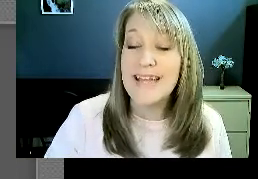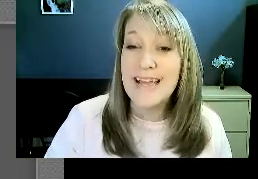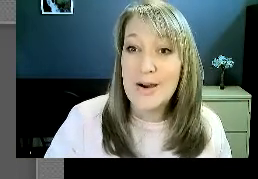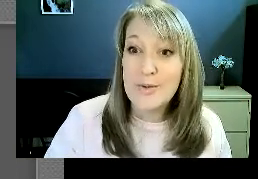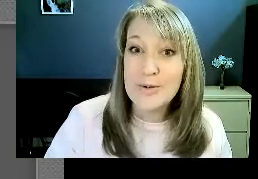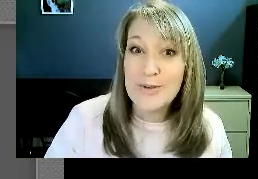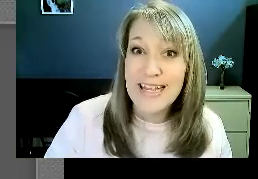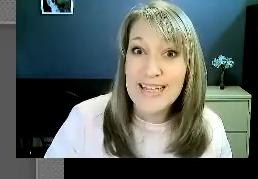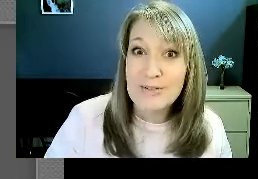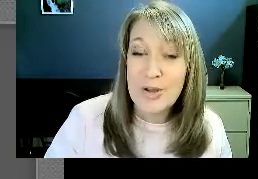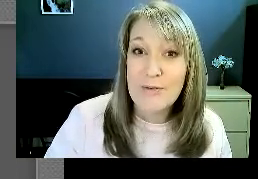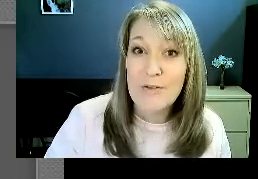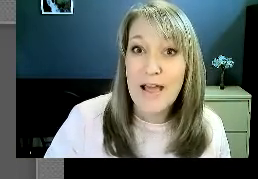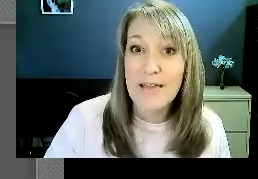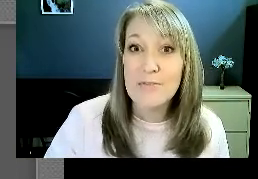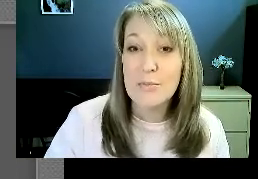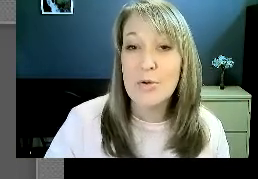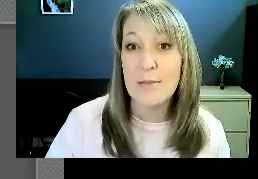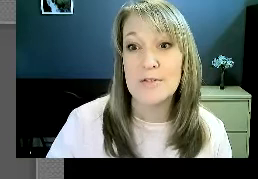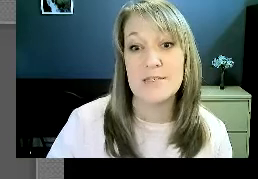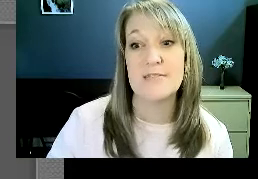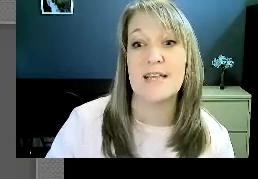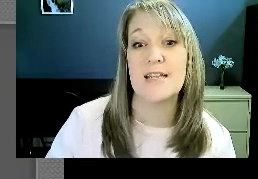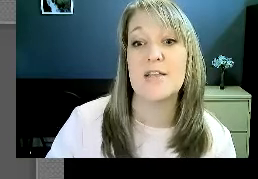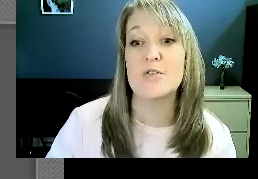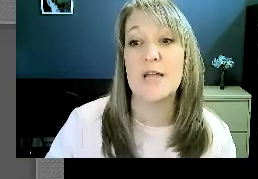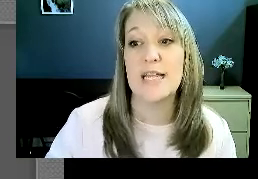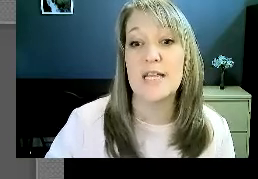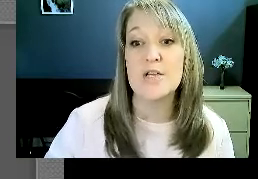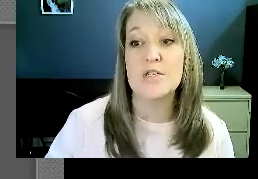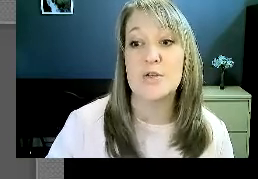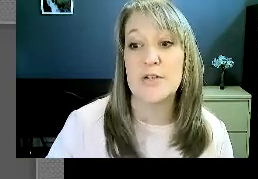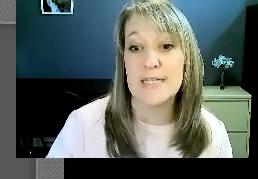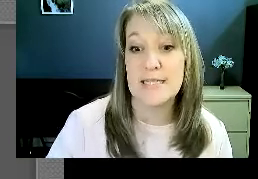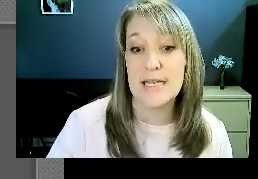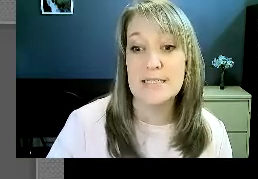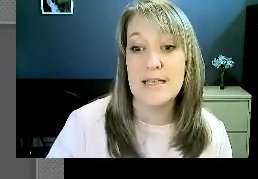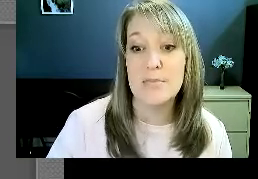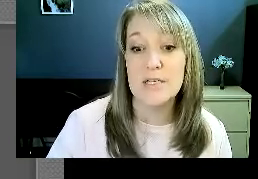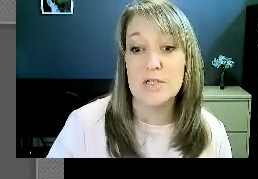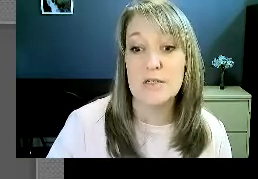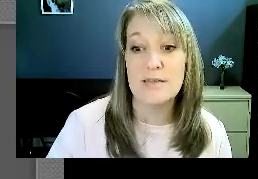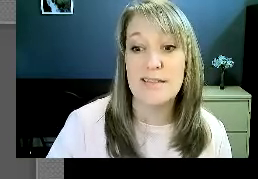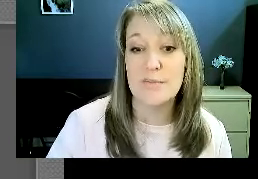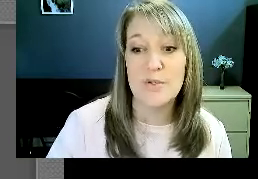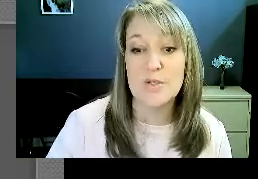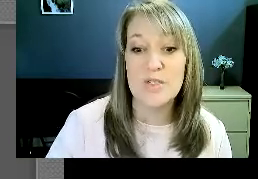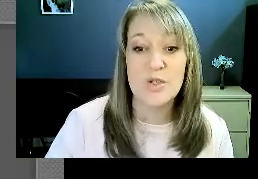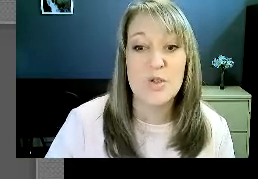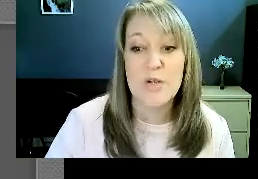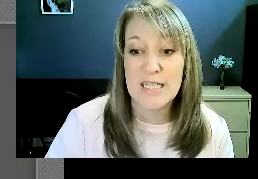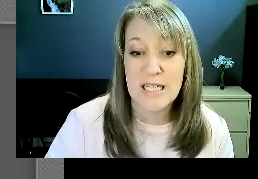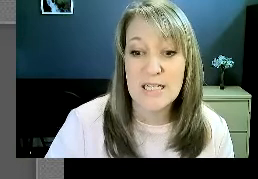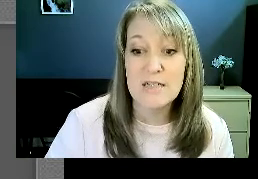So now you're ready. You know the 5 parameters of a sign, and you're ready to create signs and make sure that they're